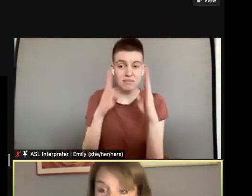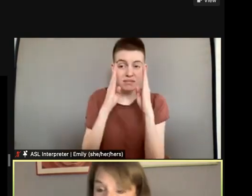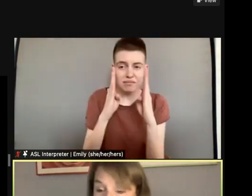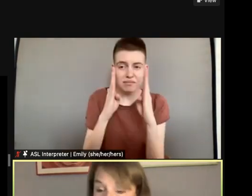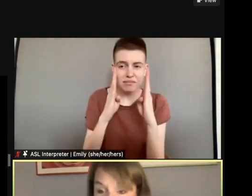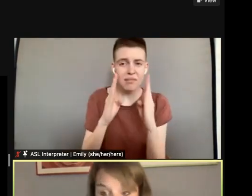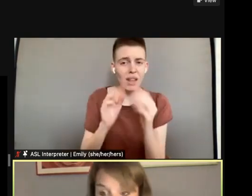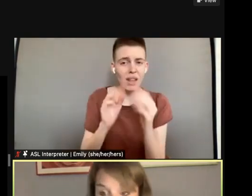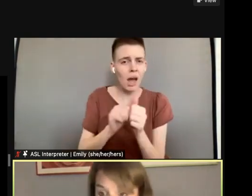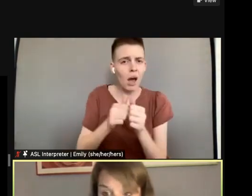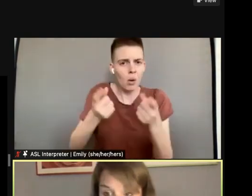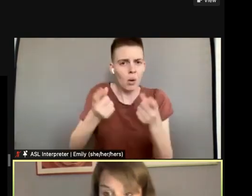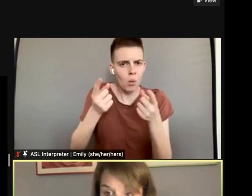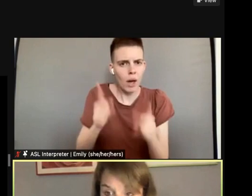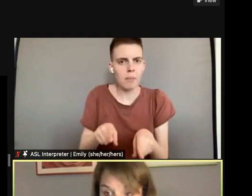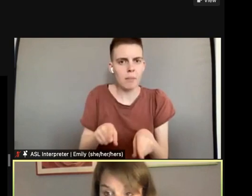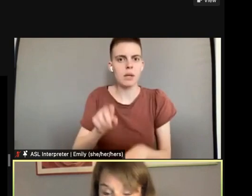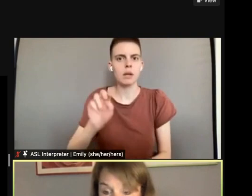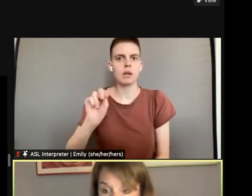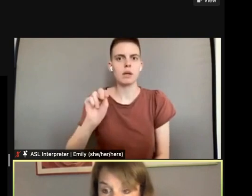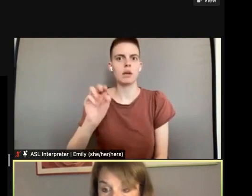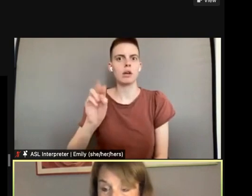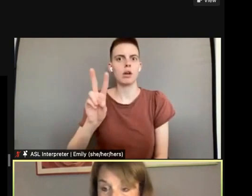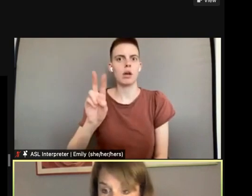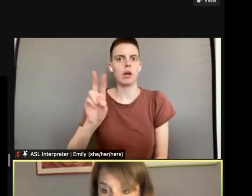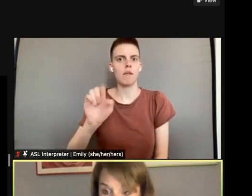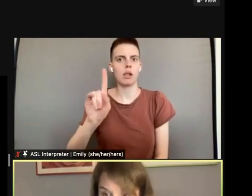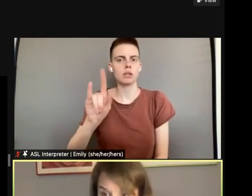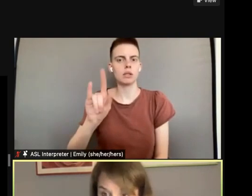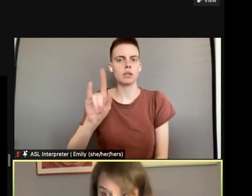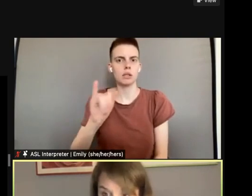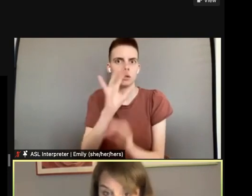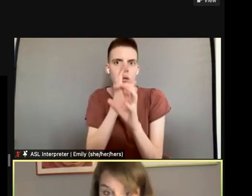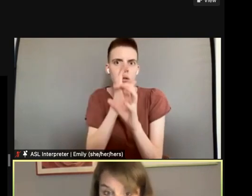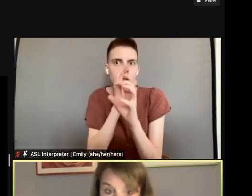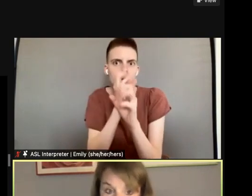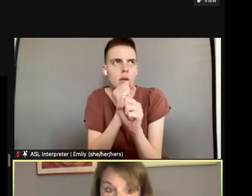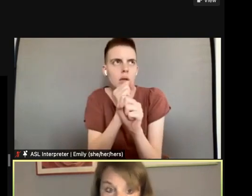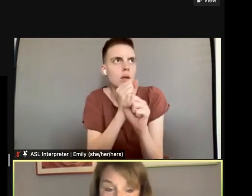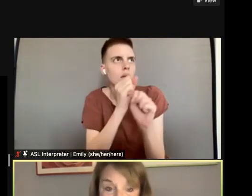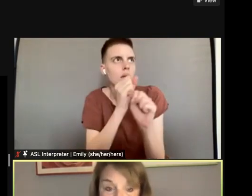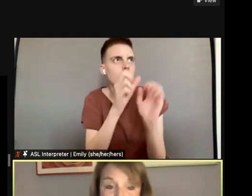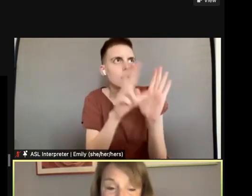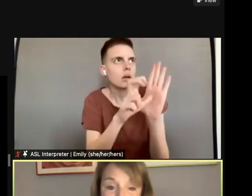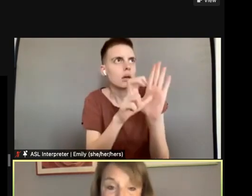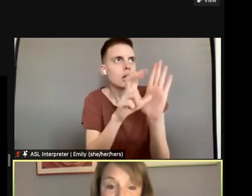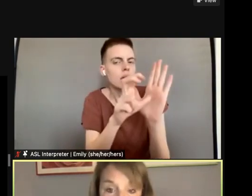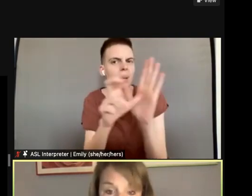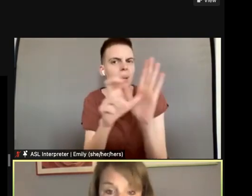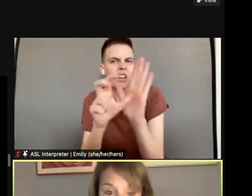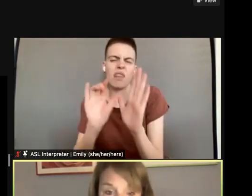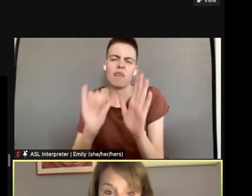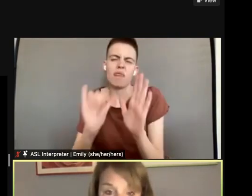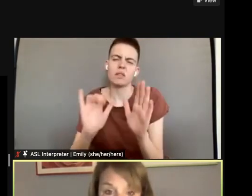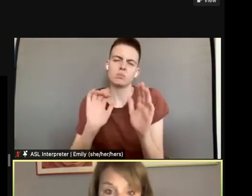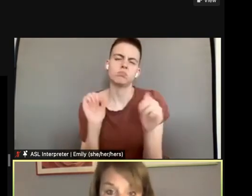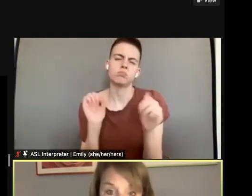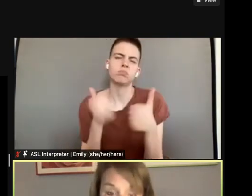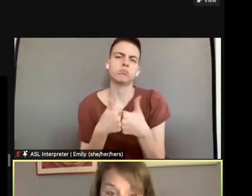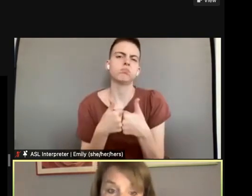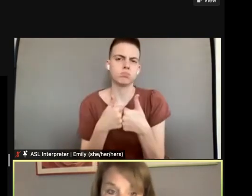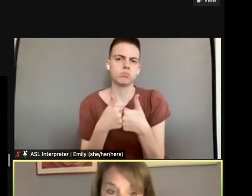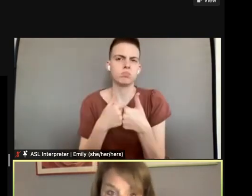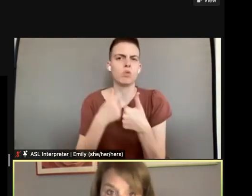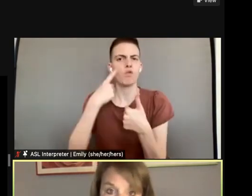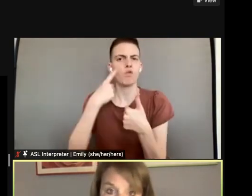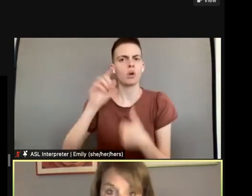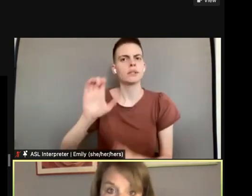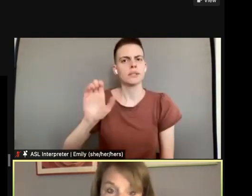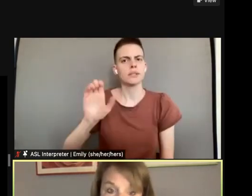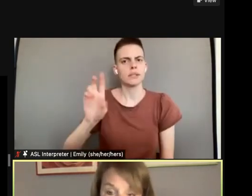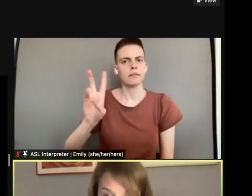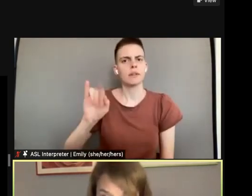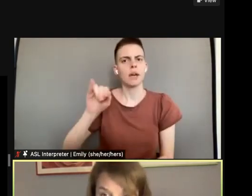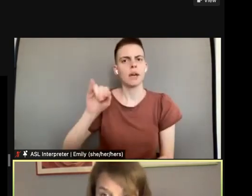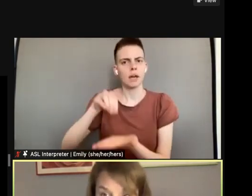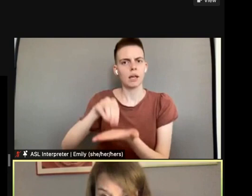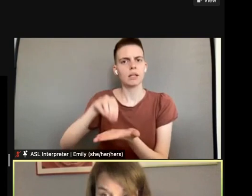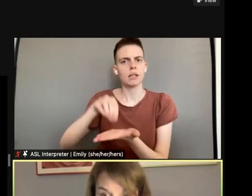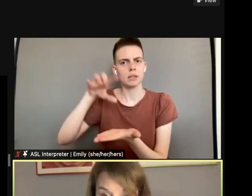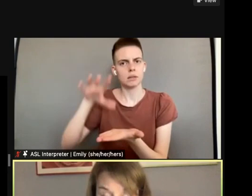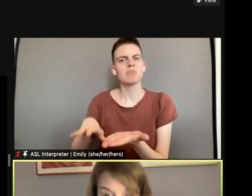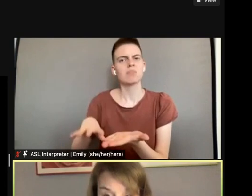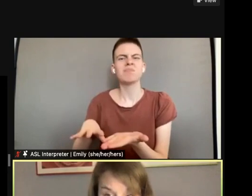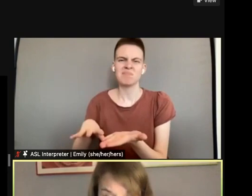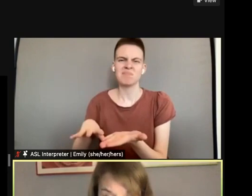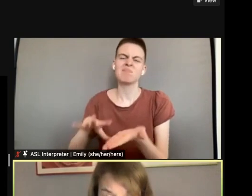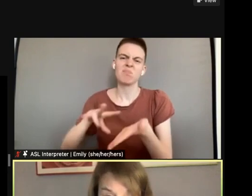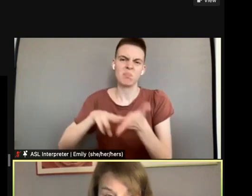is a huge challenge for people with CVI, that's one of the issues that Bandura says contributes